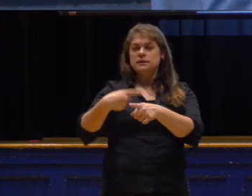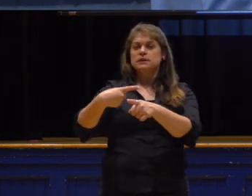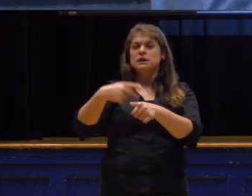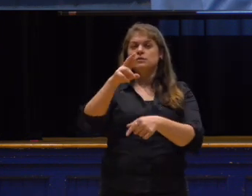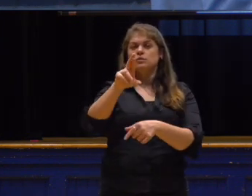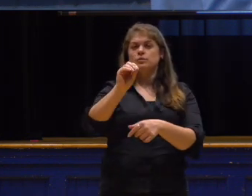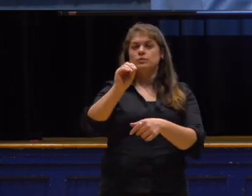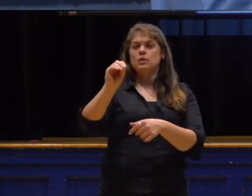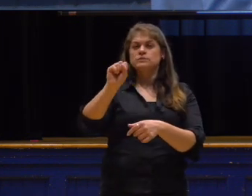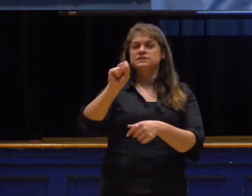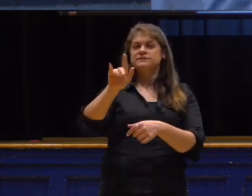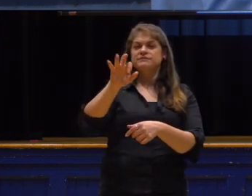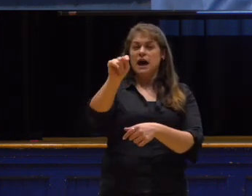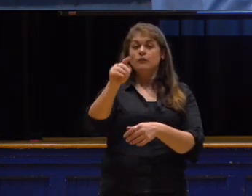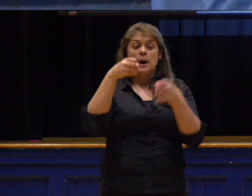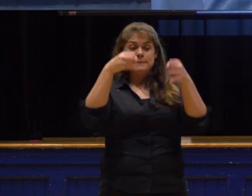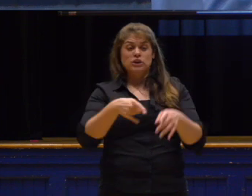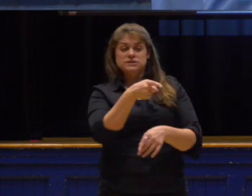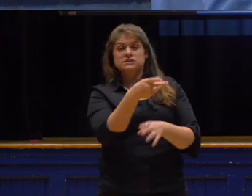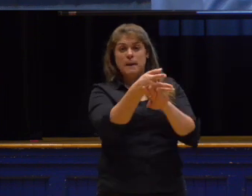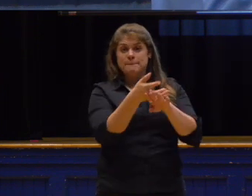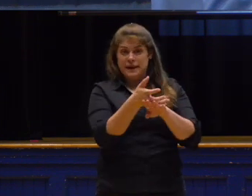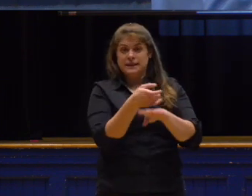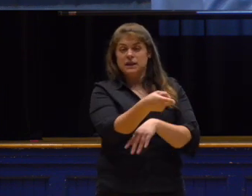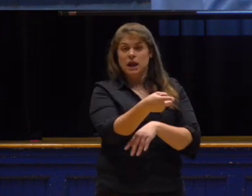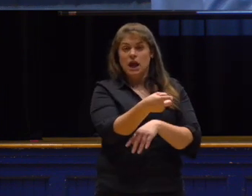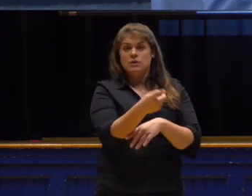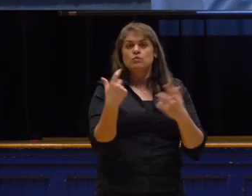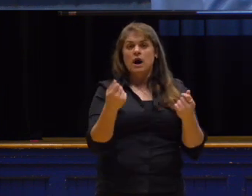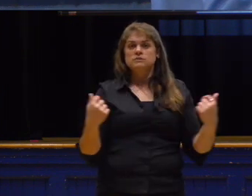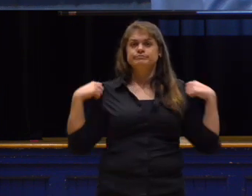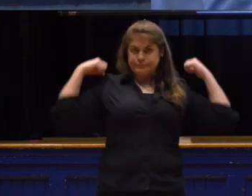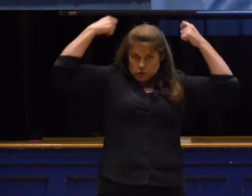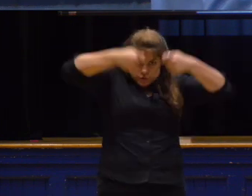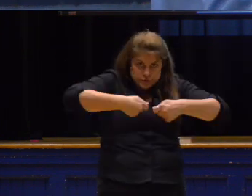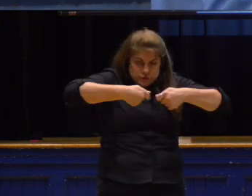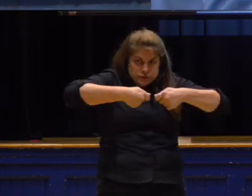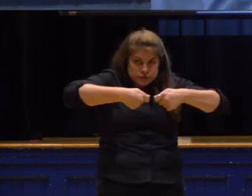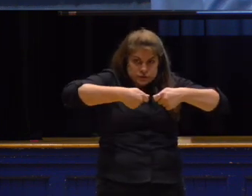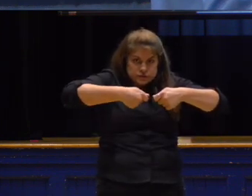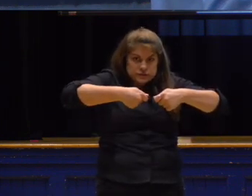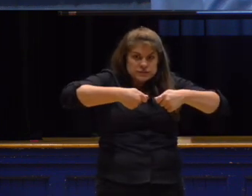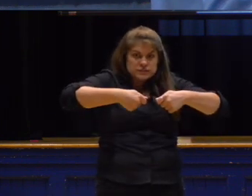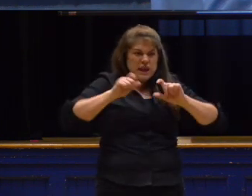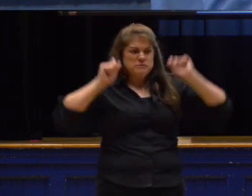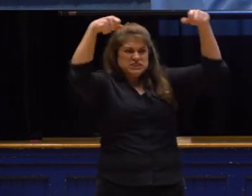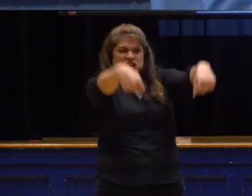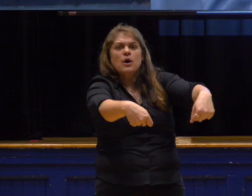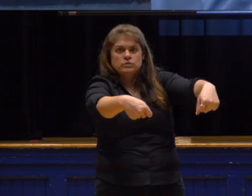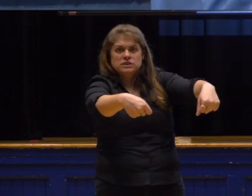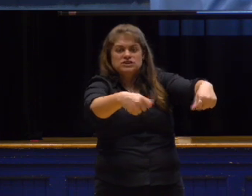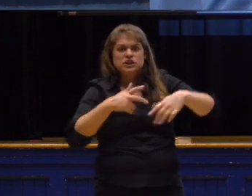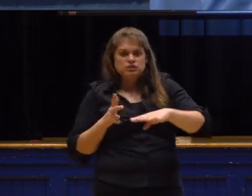Bay and Roosevelt, the person doing the panhandling puts their coat over it. Got to put the coat somewhere,